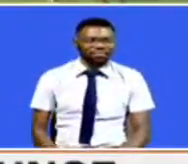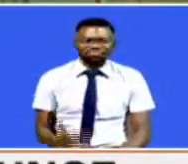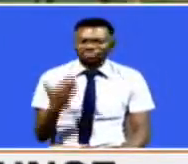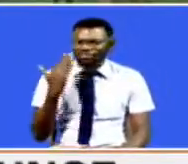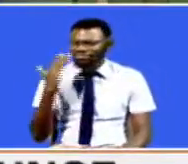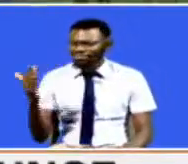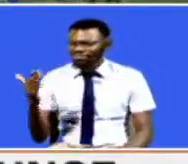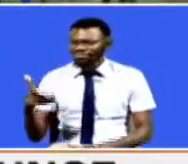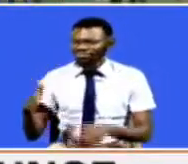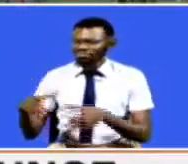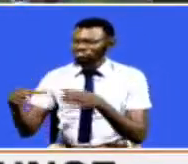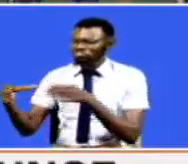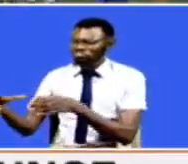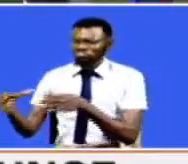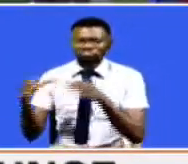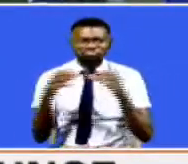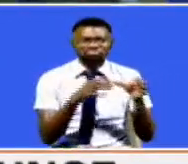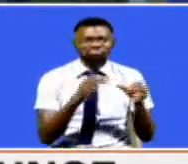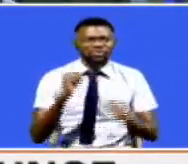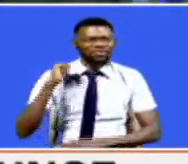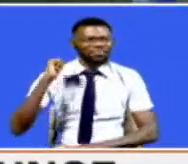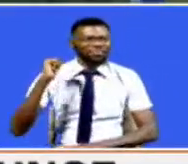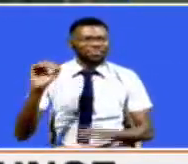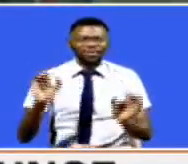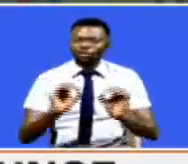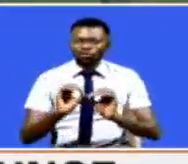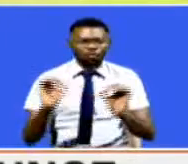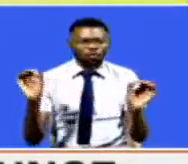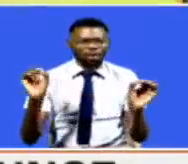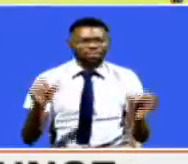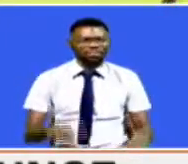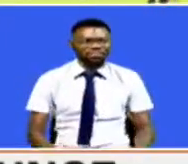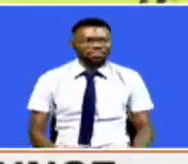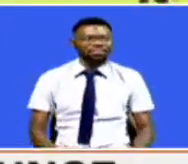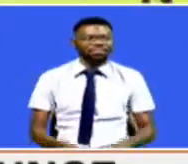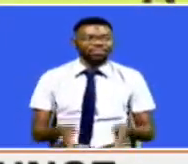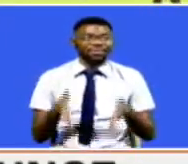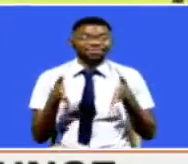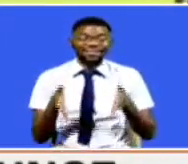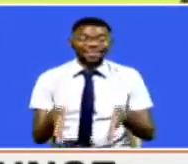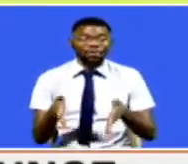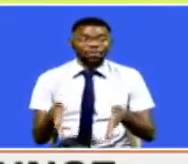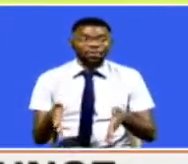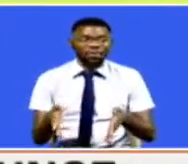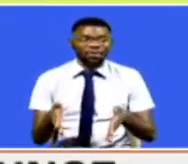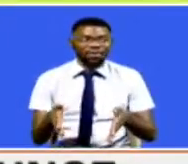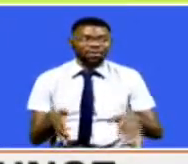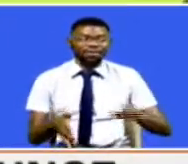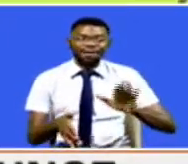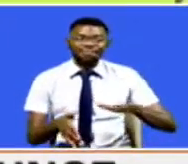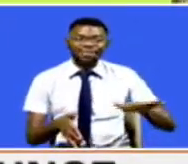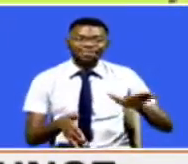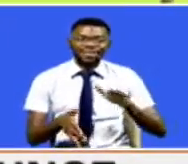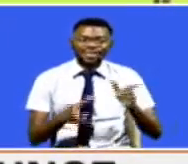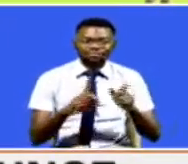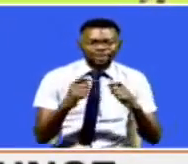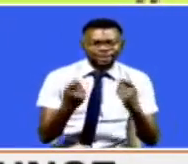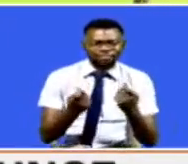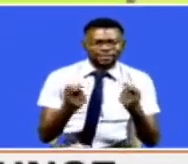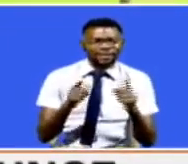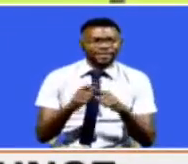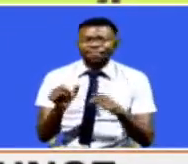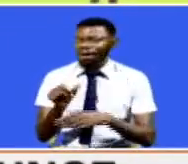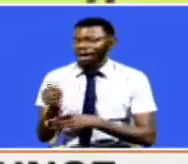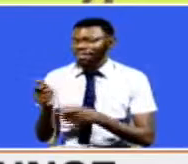political aligning. So as far as the unit is concerned, the Bunge FC and also the entire